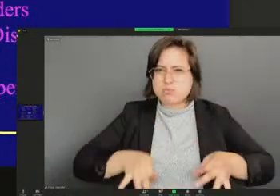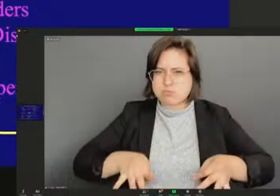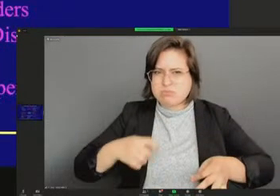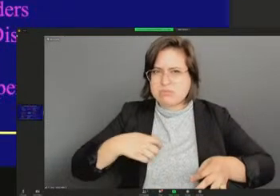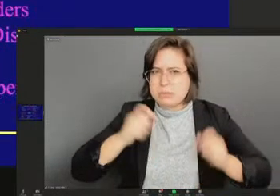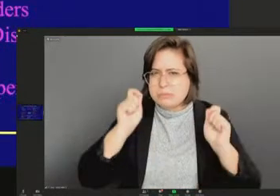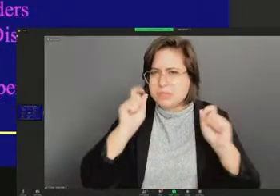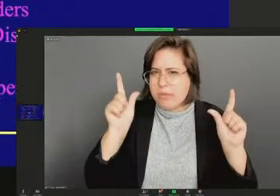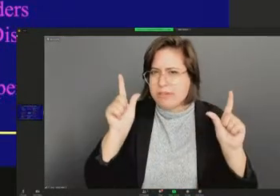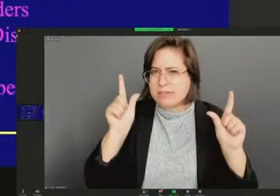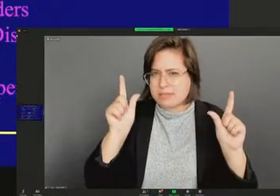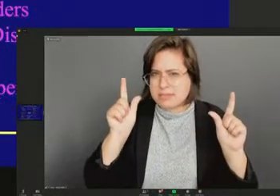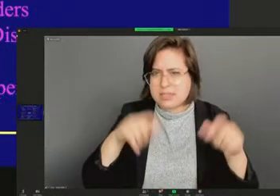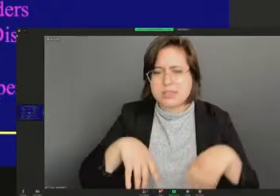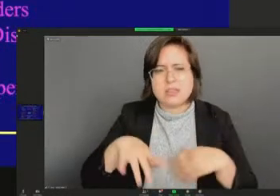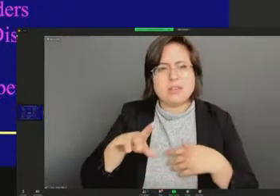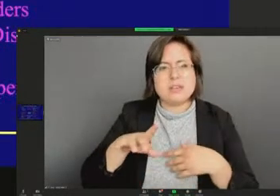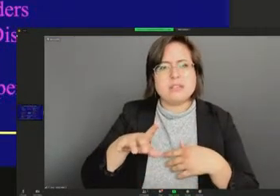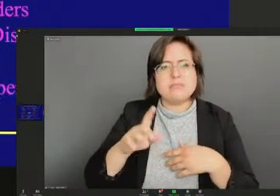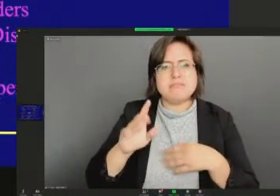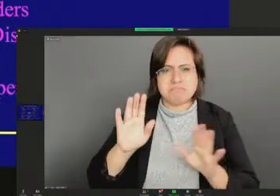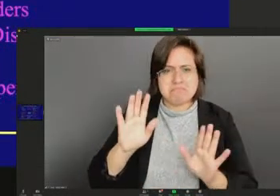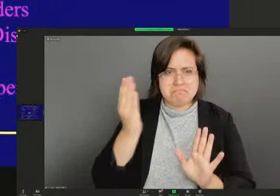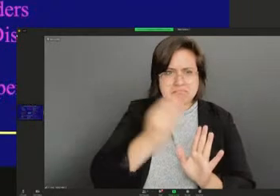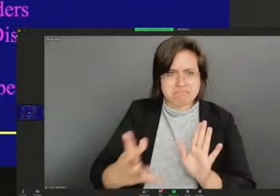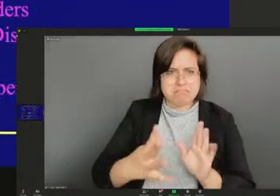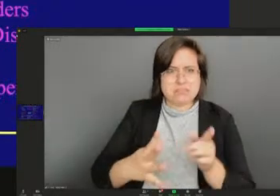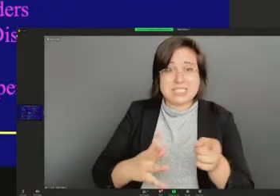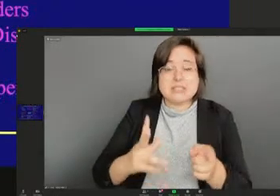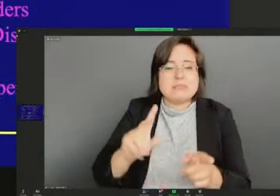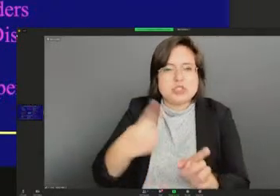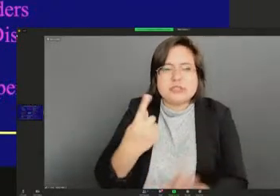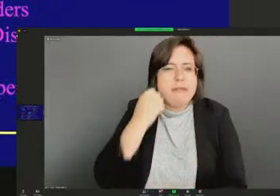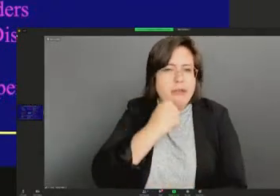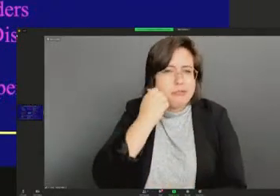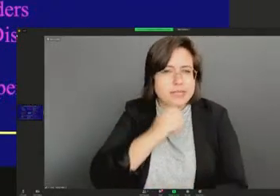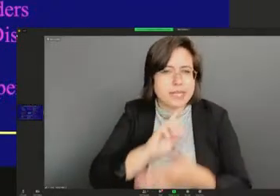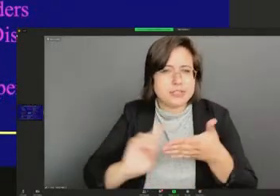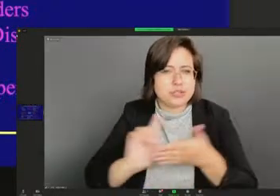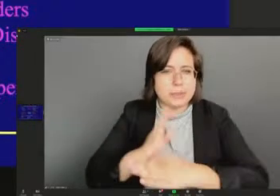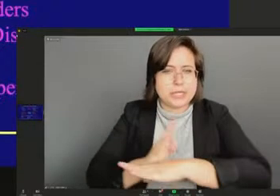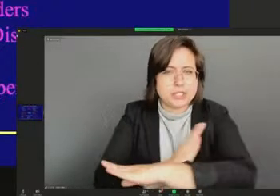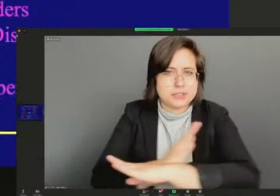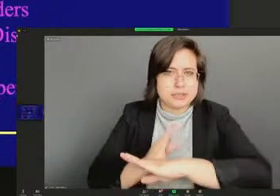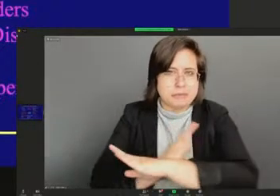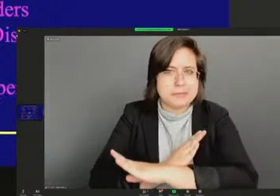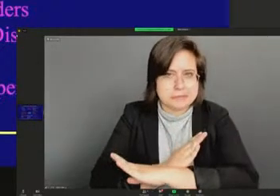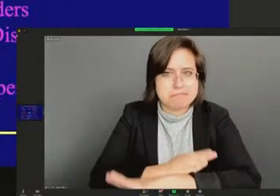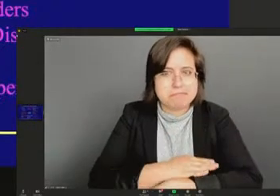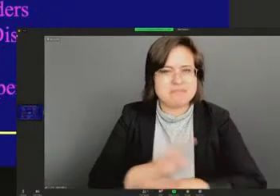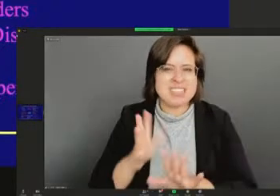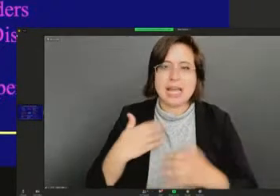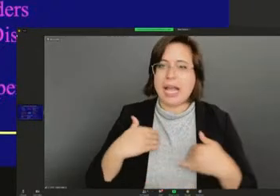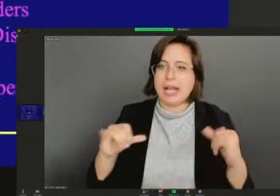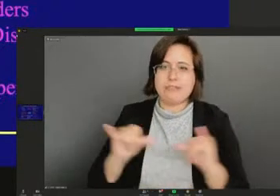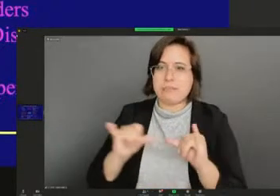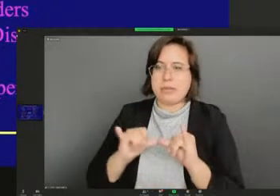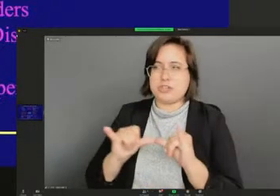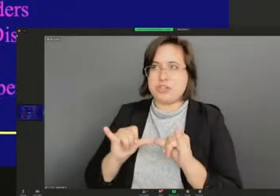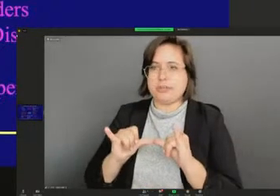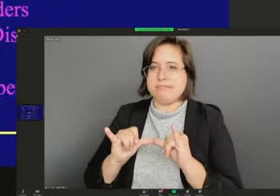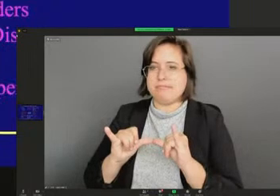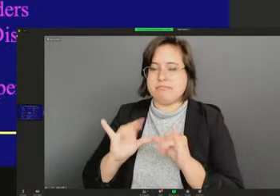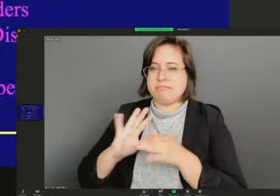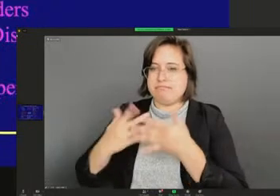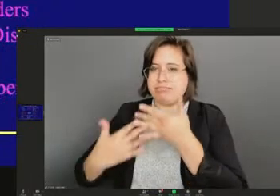experiences of discrimination, and all of these findings are just for the everyday discrimination scale, one of multiple measures of discrimination used out there, and